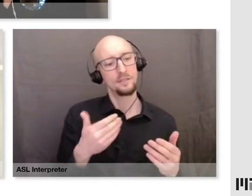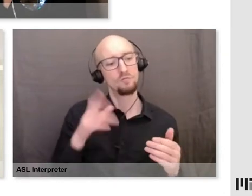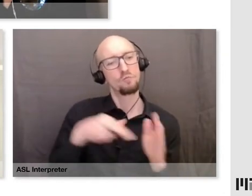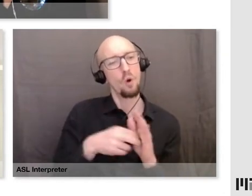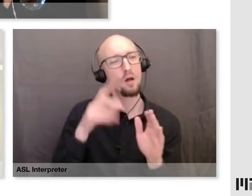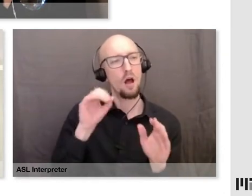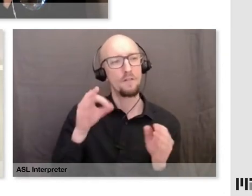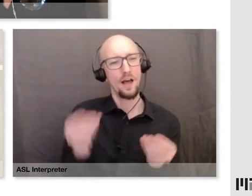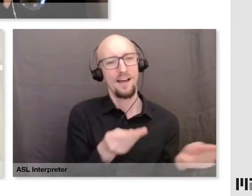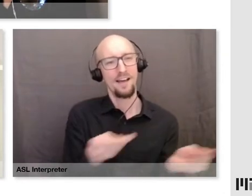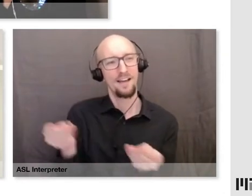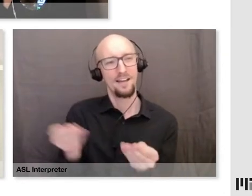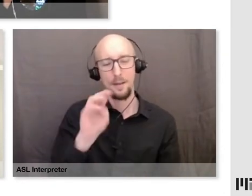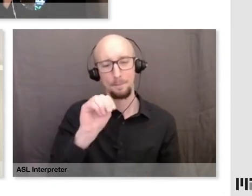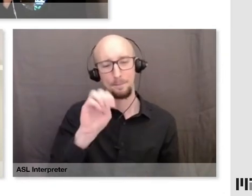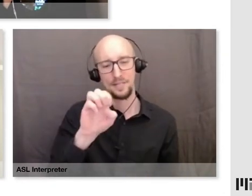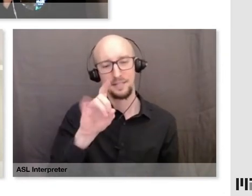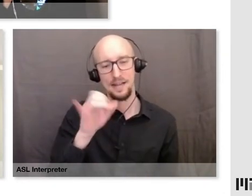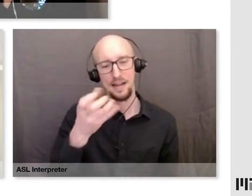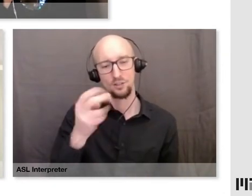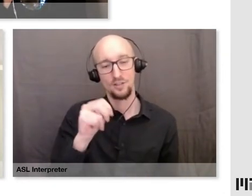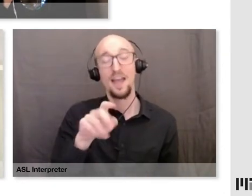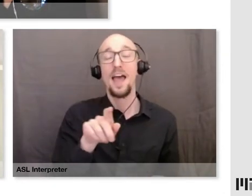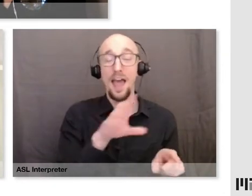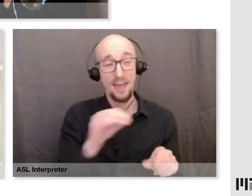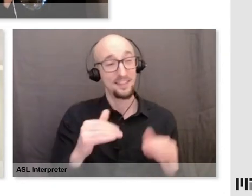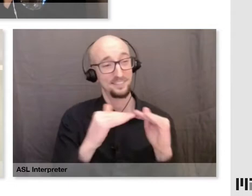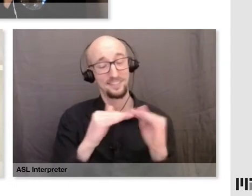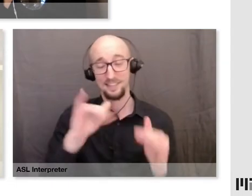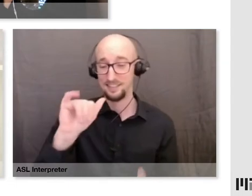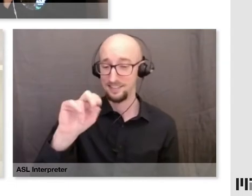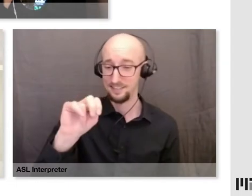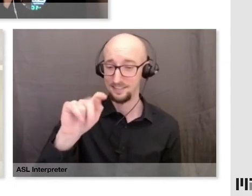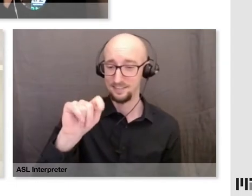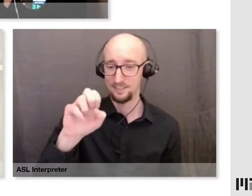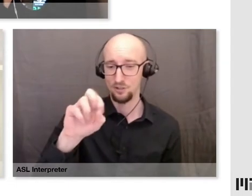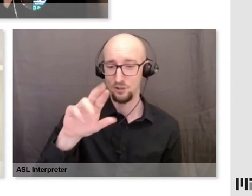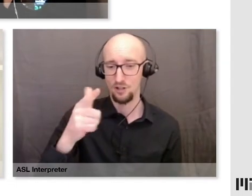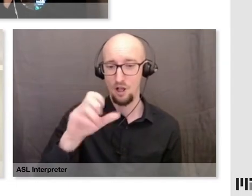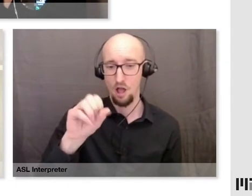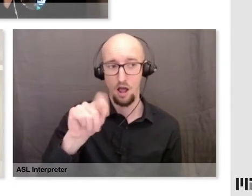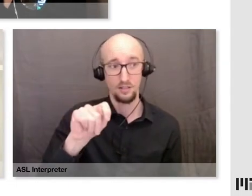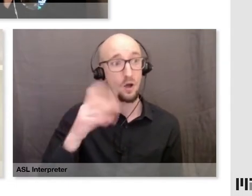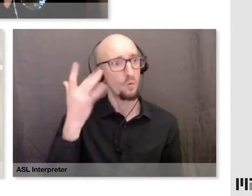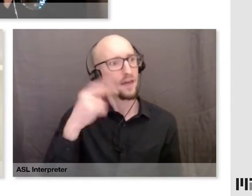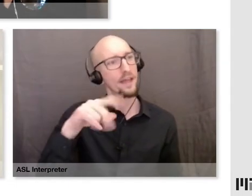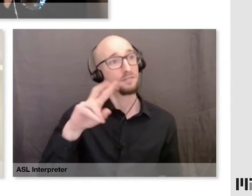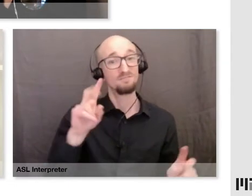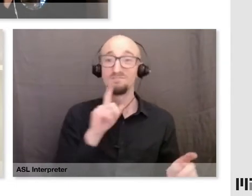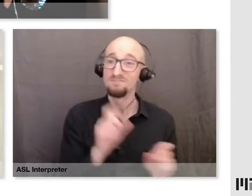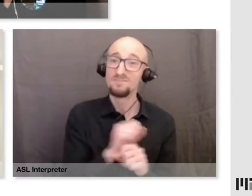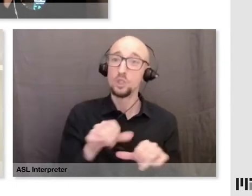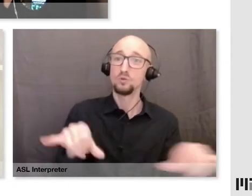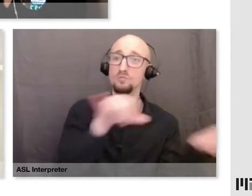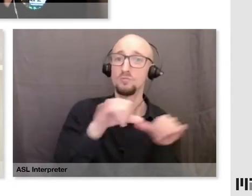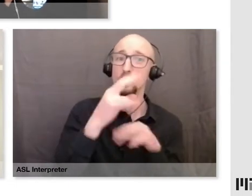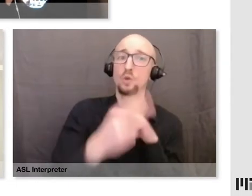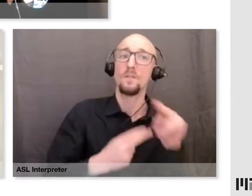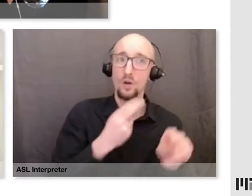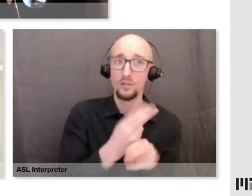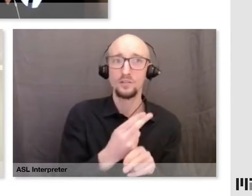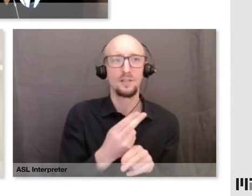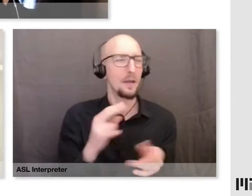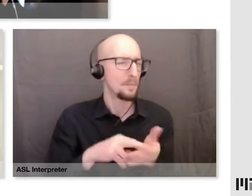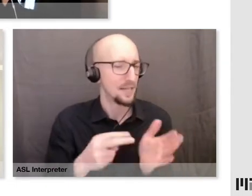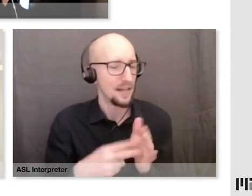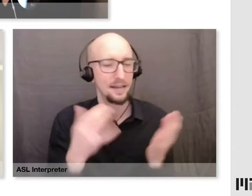an interglot, because they are actually universal in the sense that now simulations